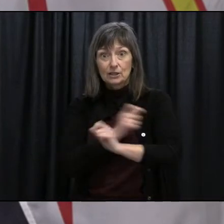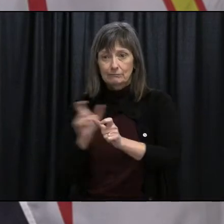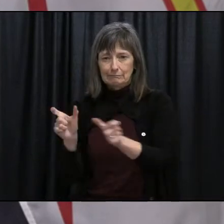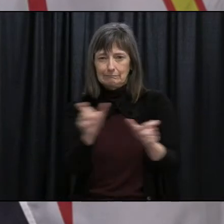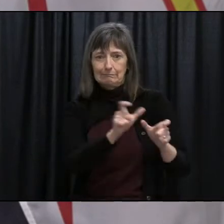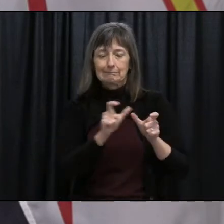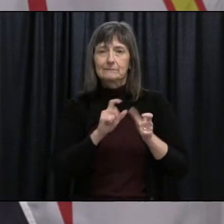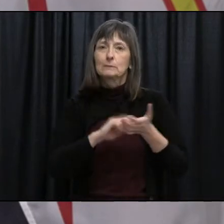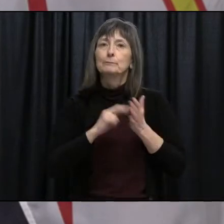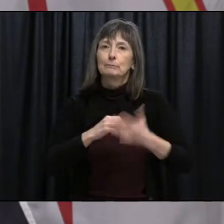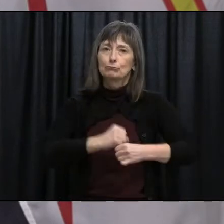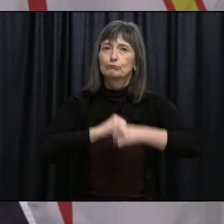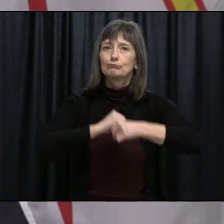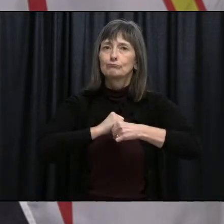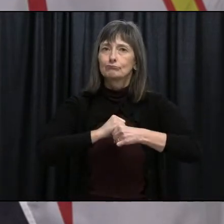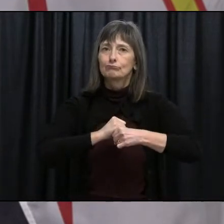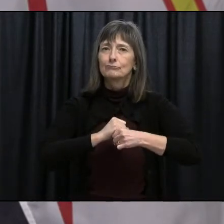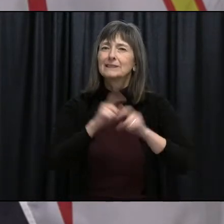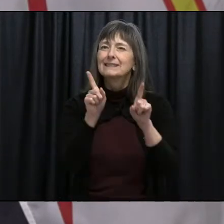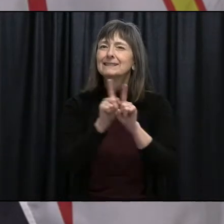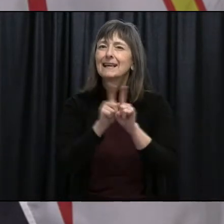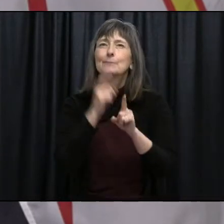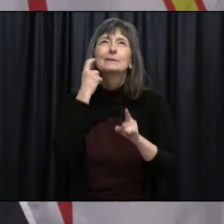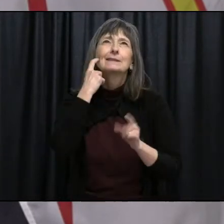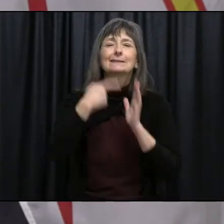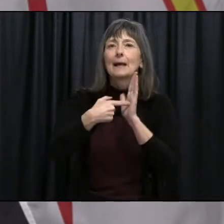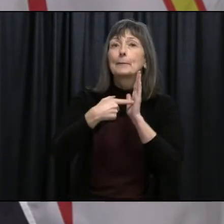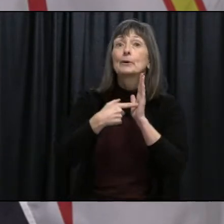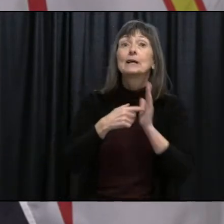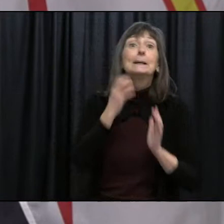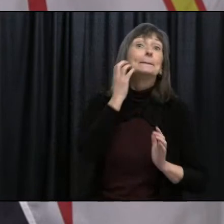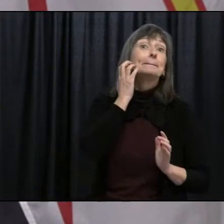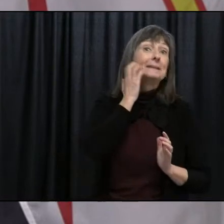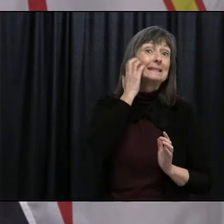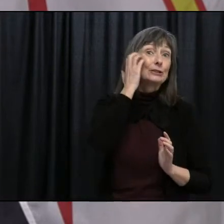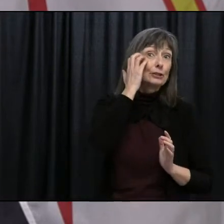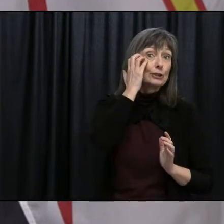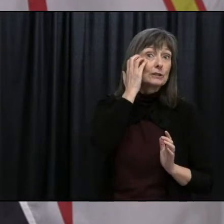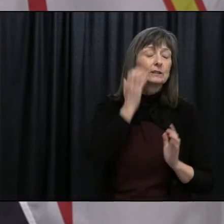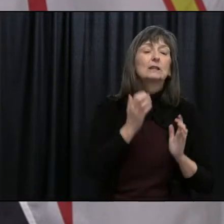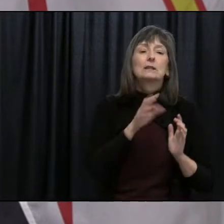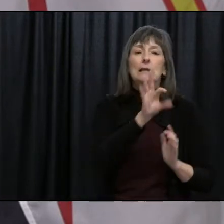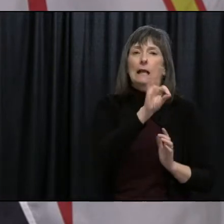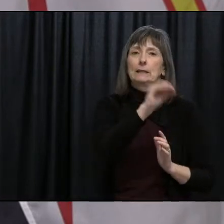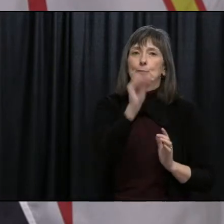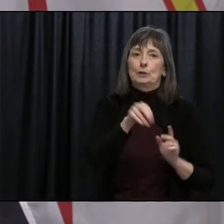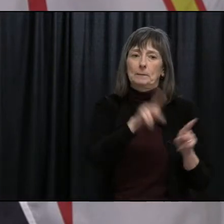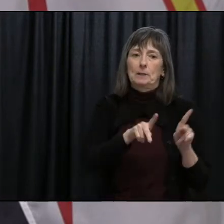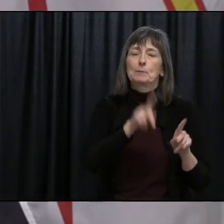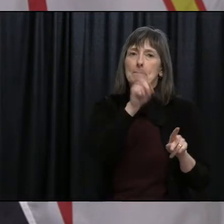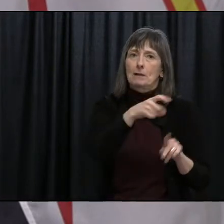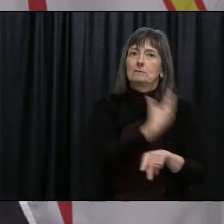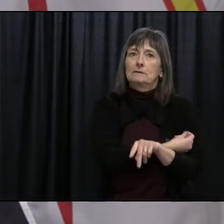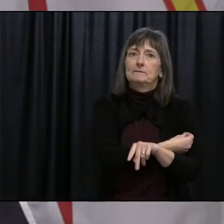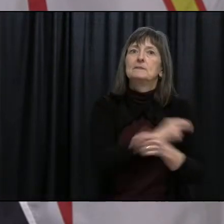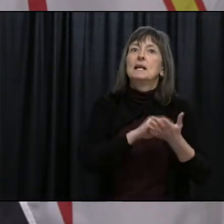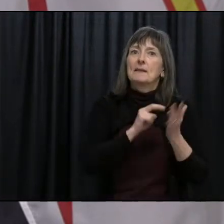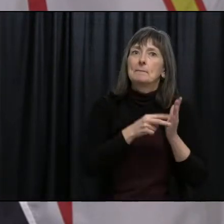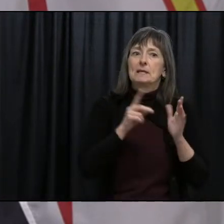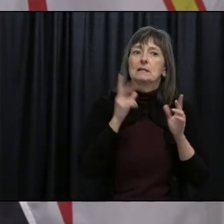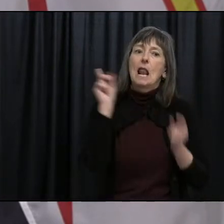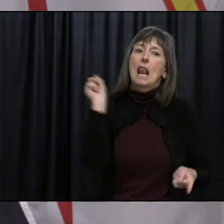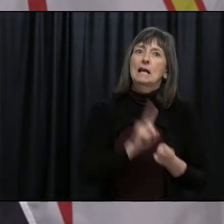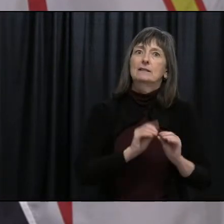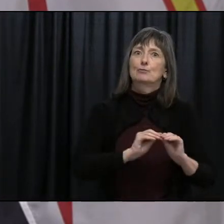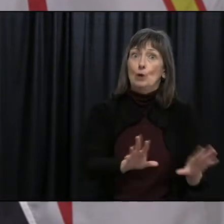spread of it. For example, measles, you really need to have 90% plus of your population vaccinated to make a dent in that spread.